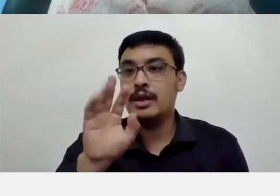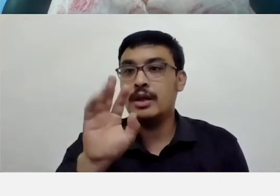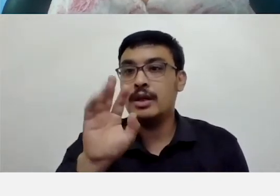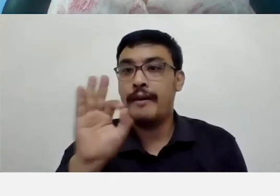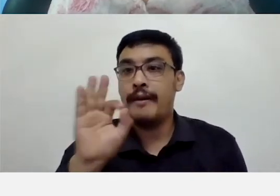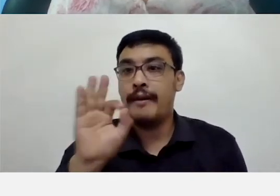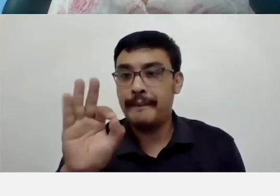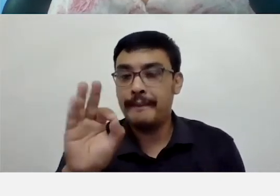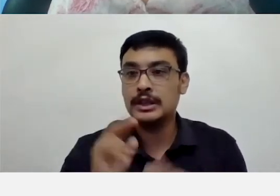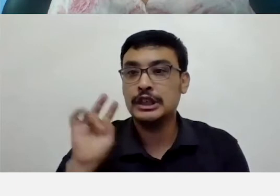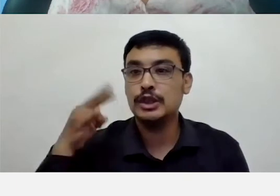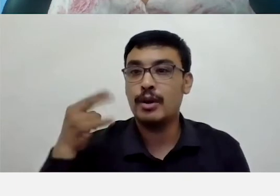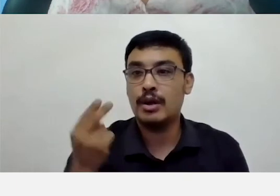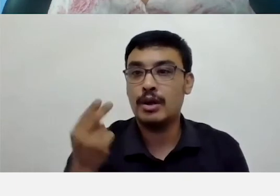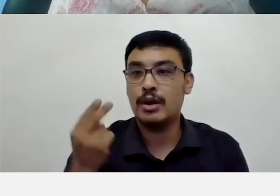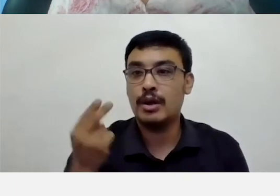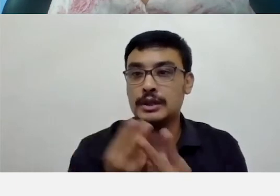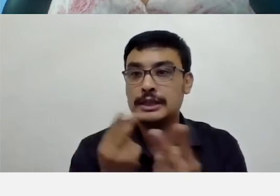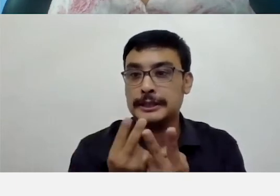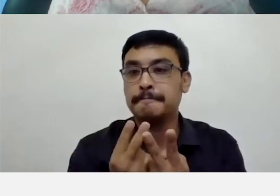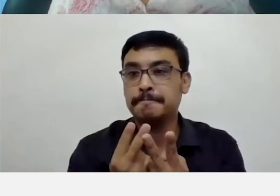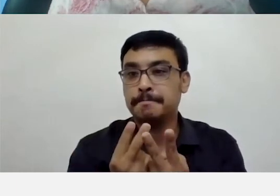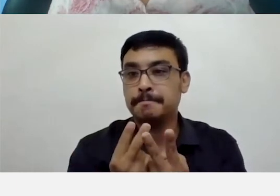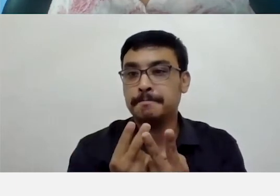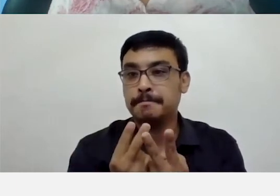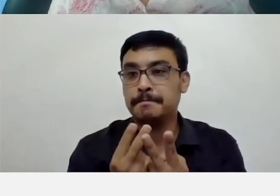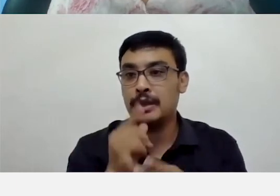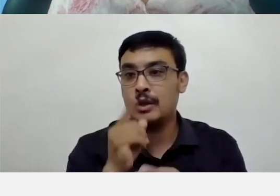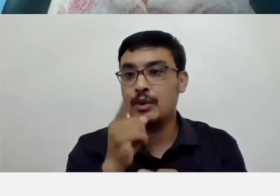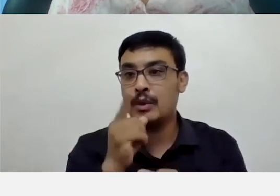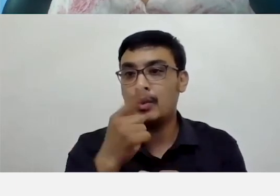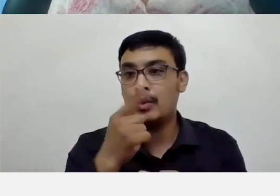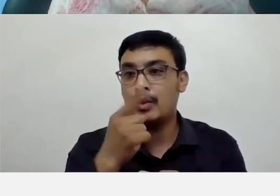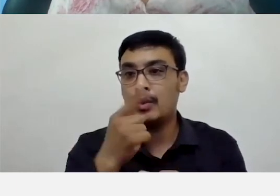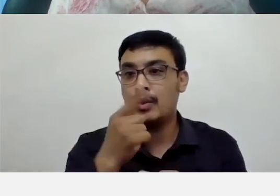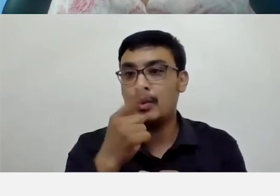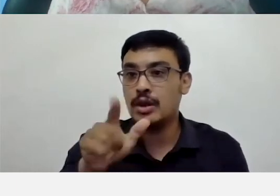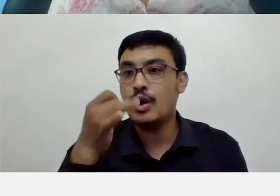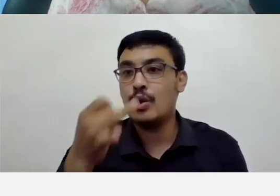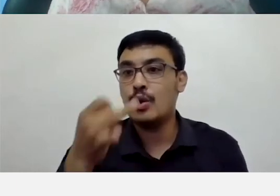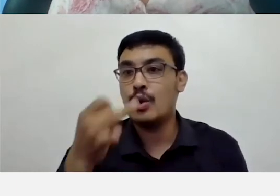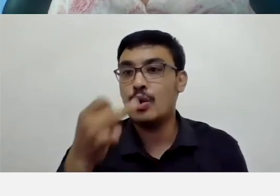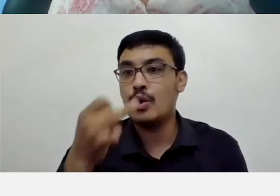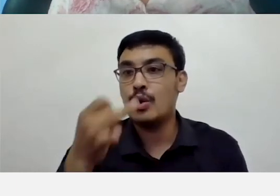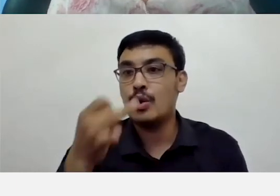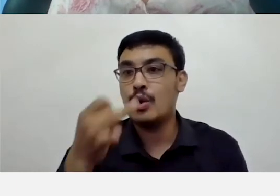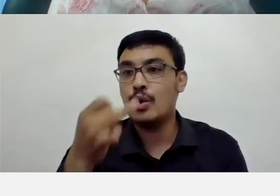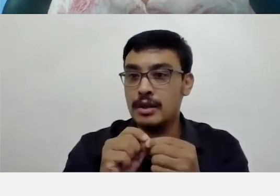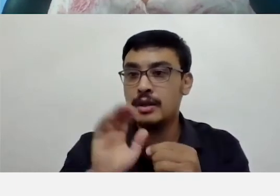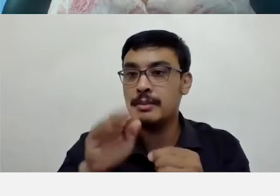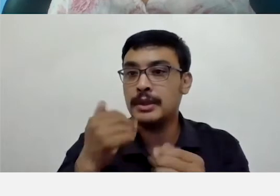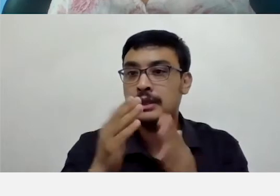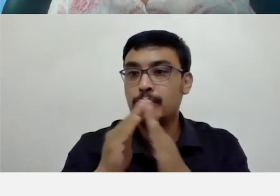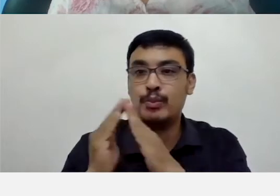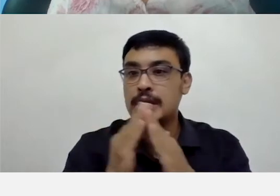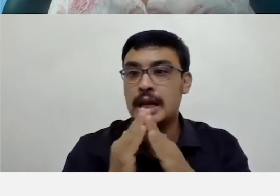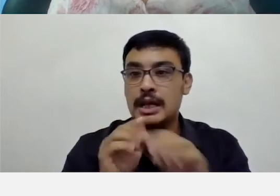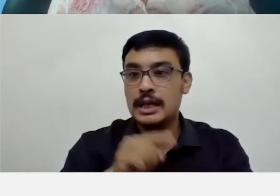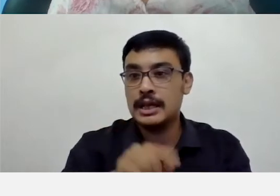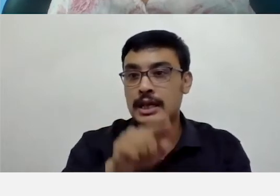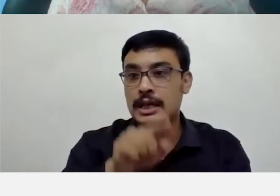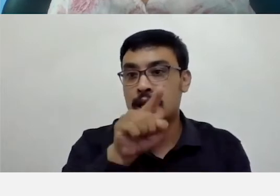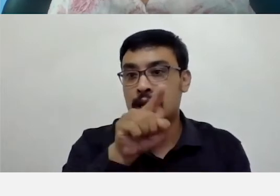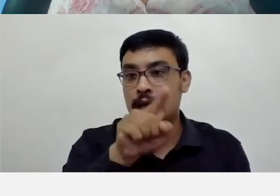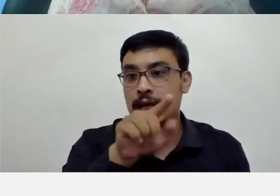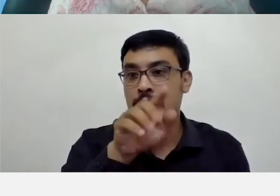Shiva, and this temple was built in a 17th century, and it was destroyed in an earthquake of 1934,